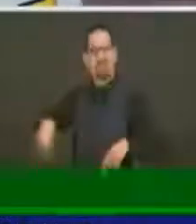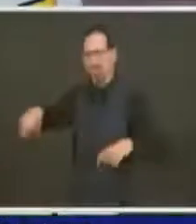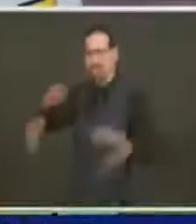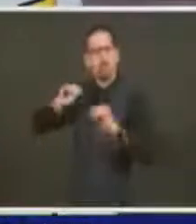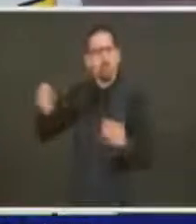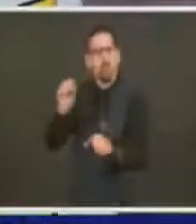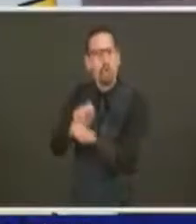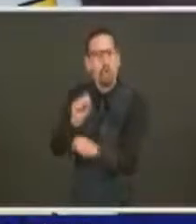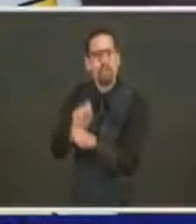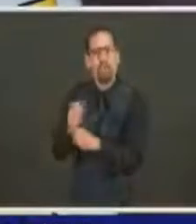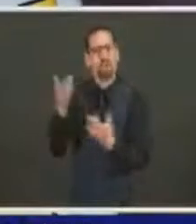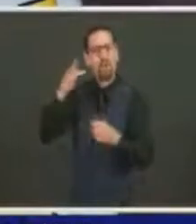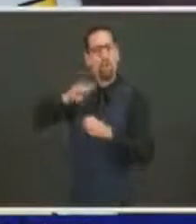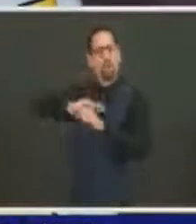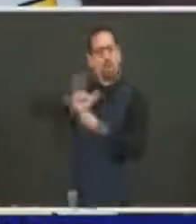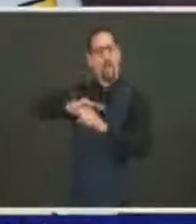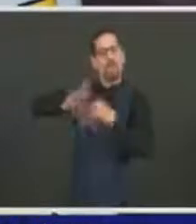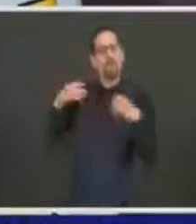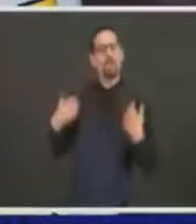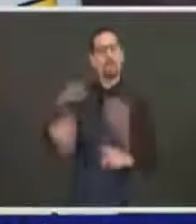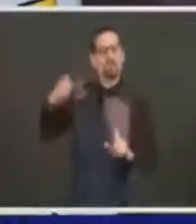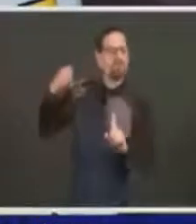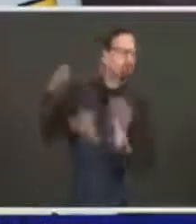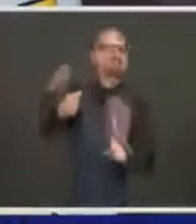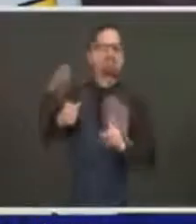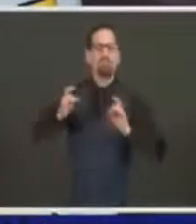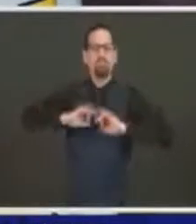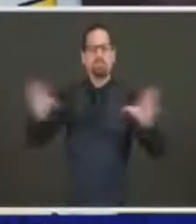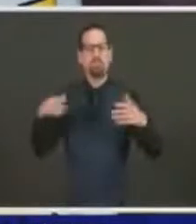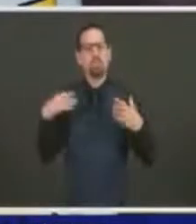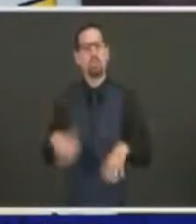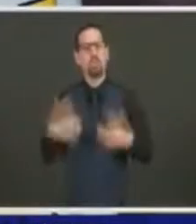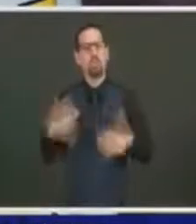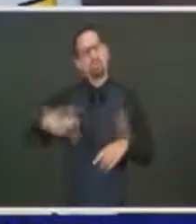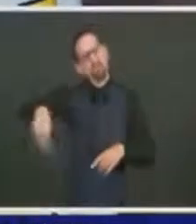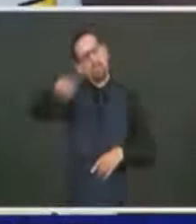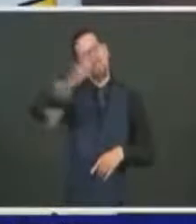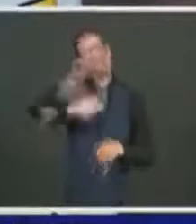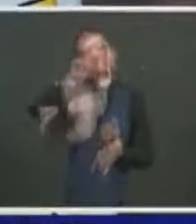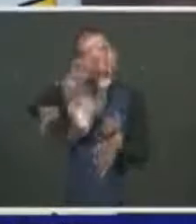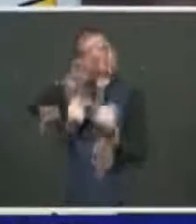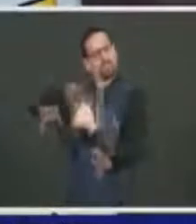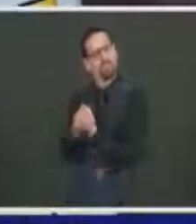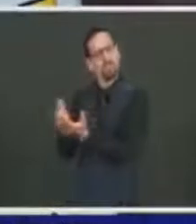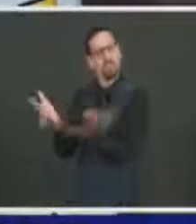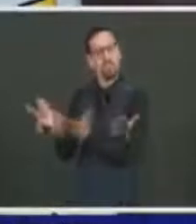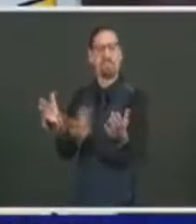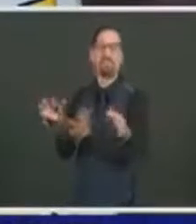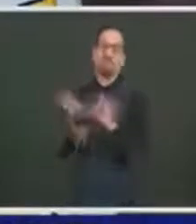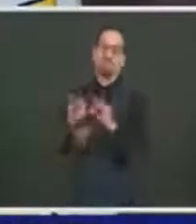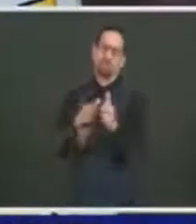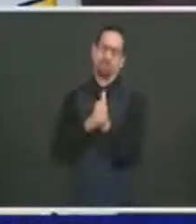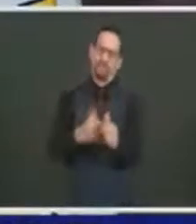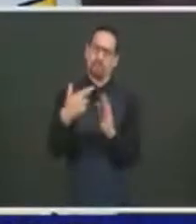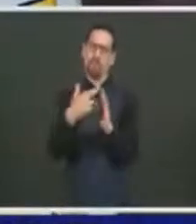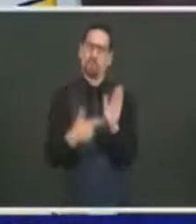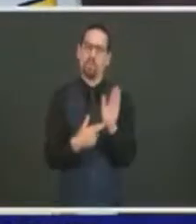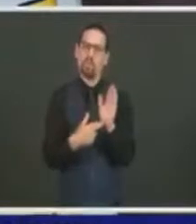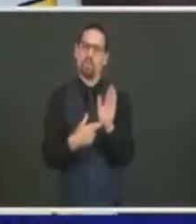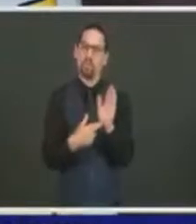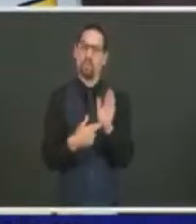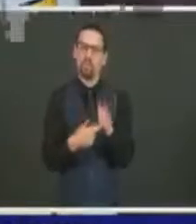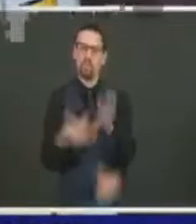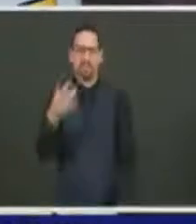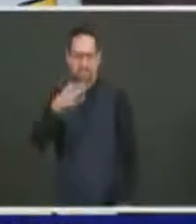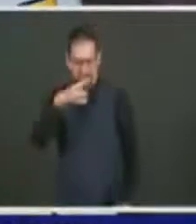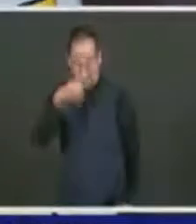this horrible virus. As we approach the height of summer, obviously this challenge of managing